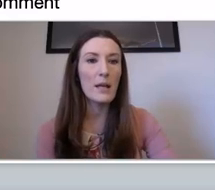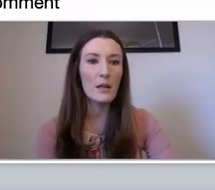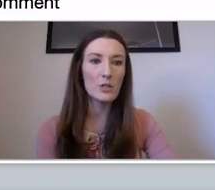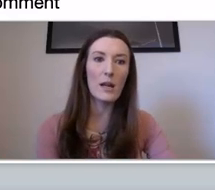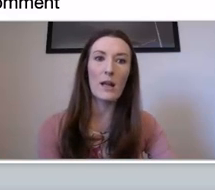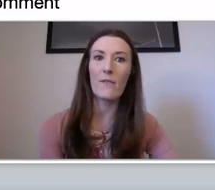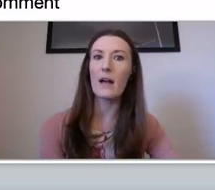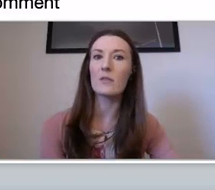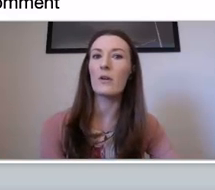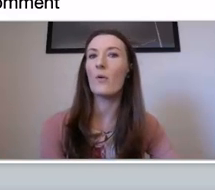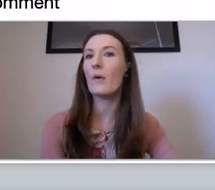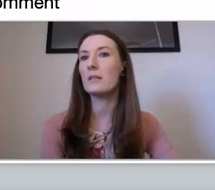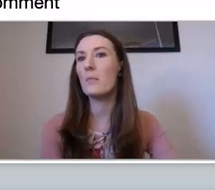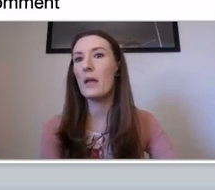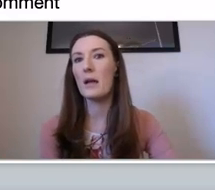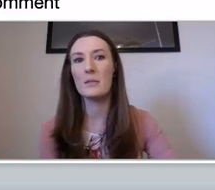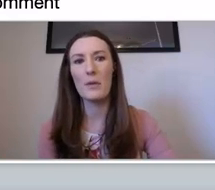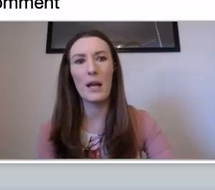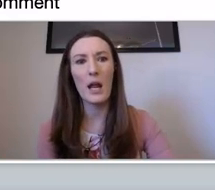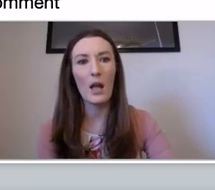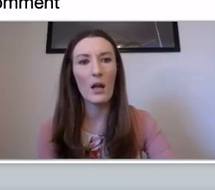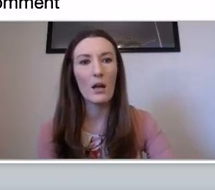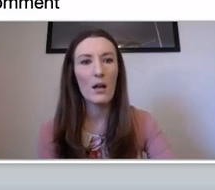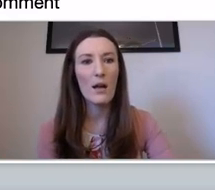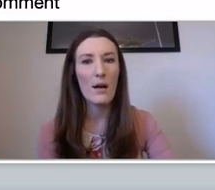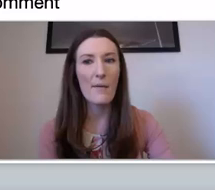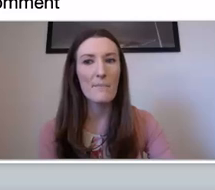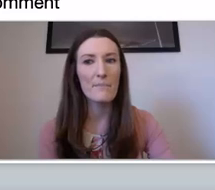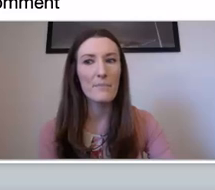going to be illustrating a fact. We are going to be explaining